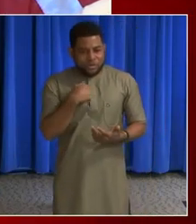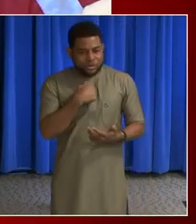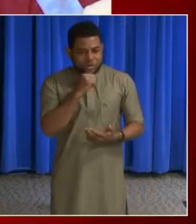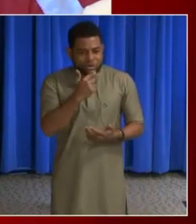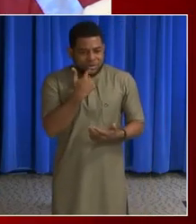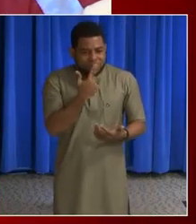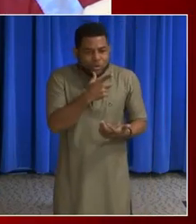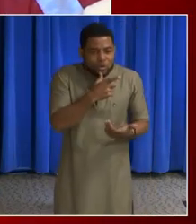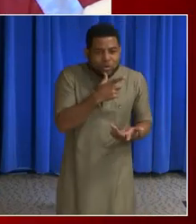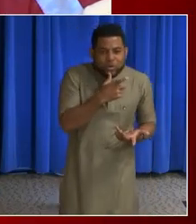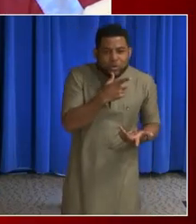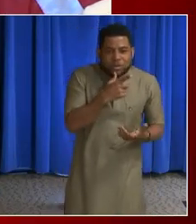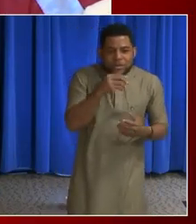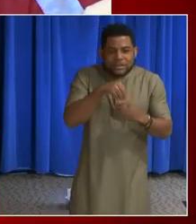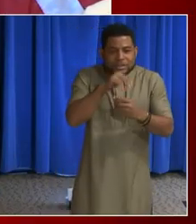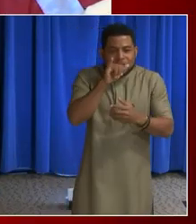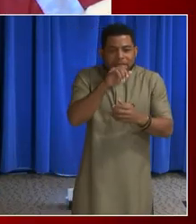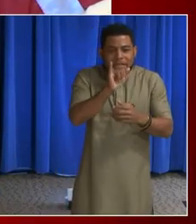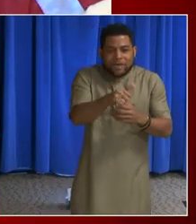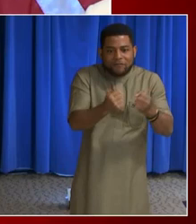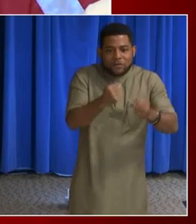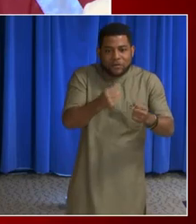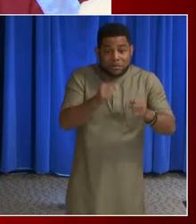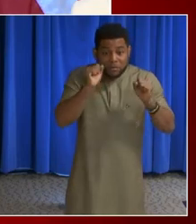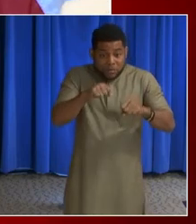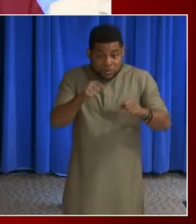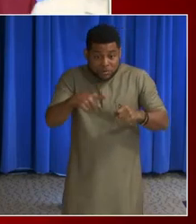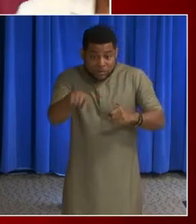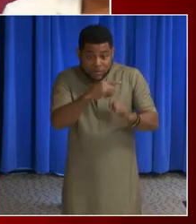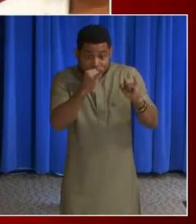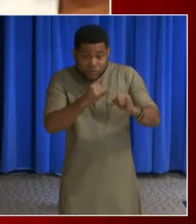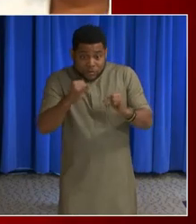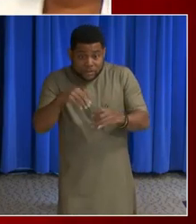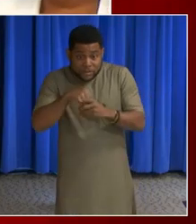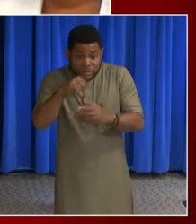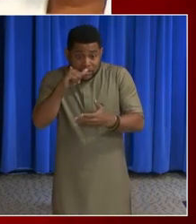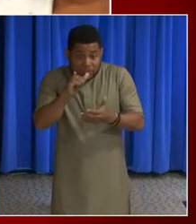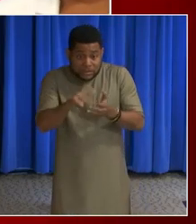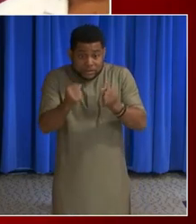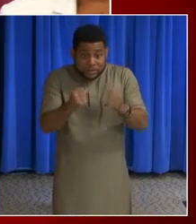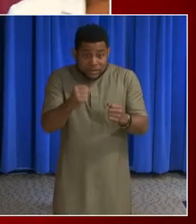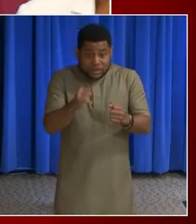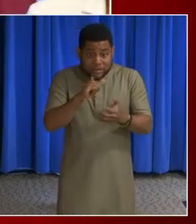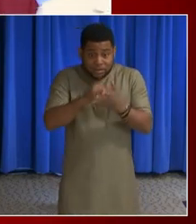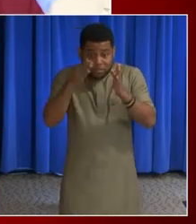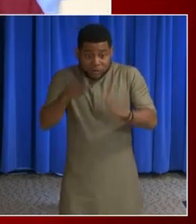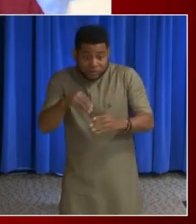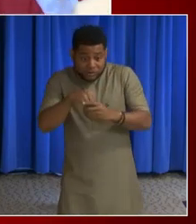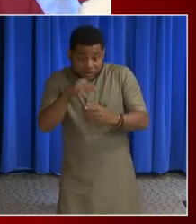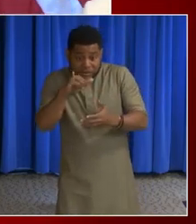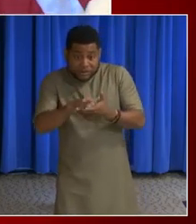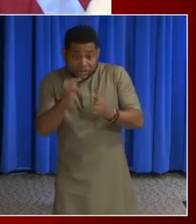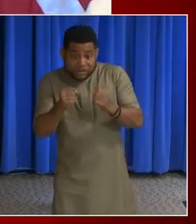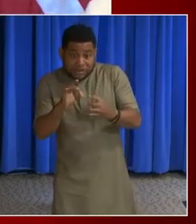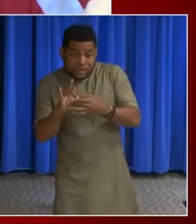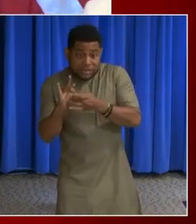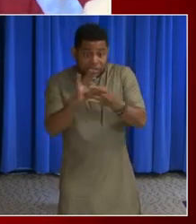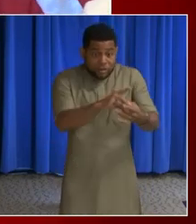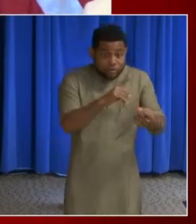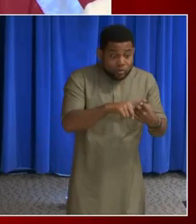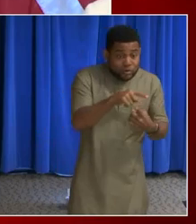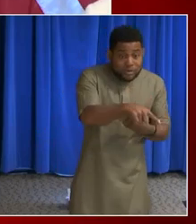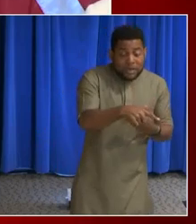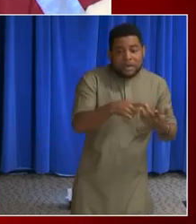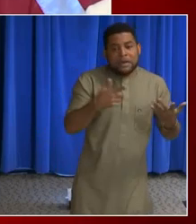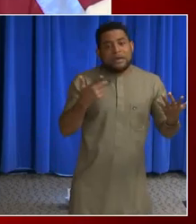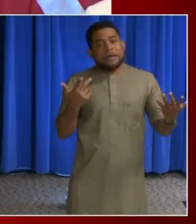that vehicle, if there's a possibility that those individuals in that vehicle or a person in that vehicle or whatever was related to this thing or not related, you